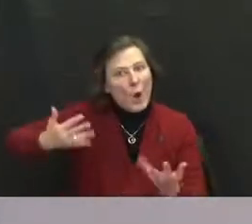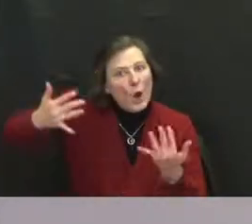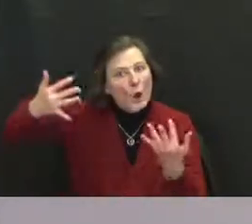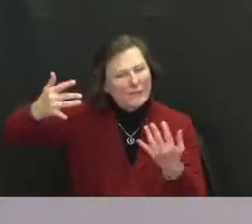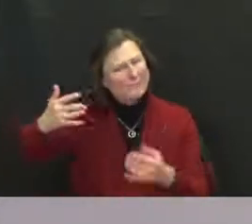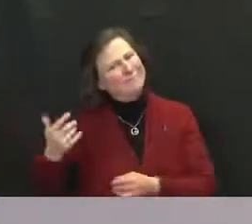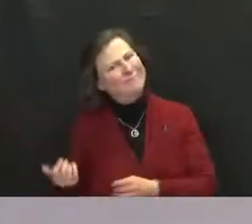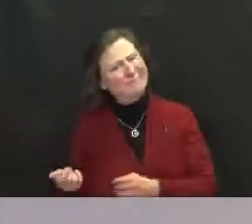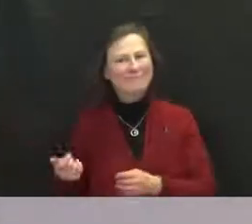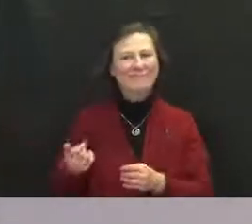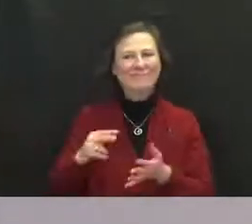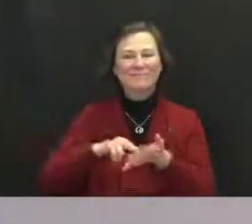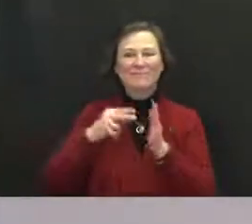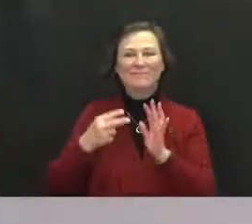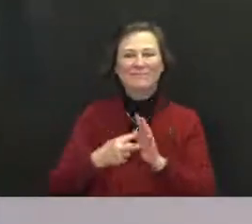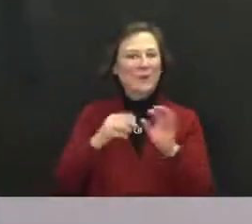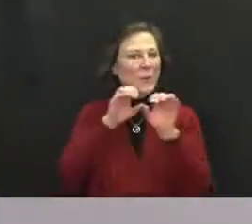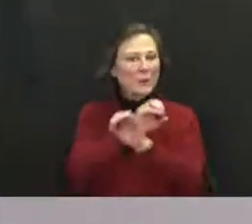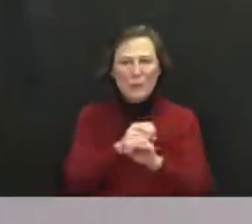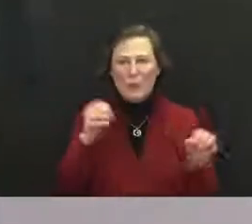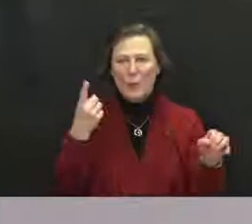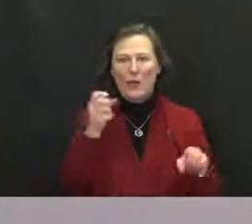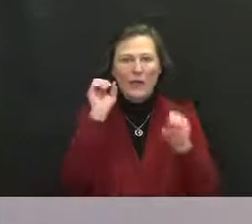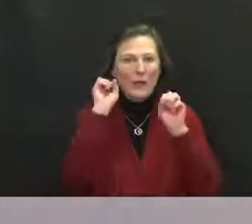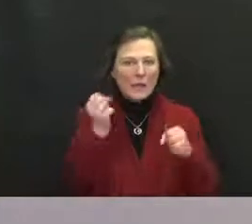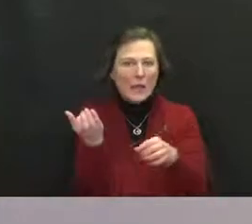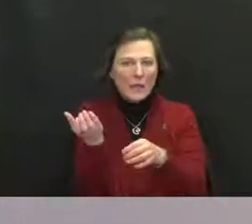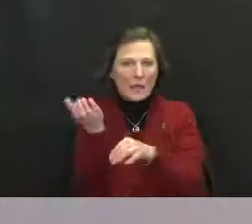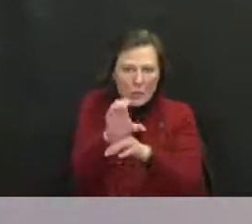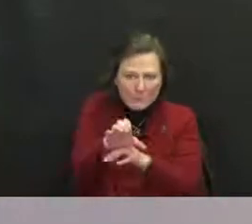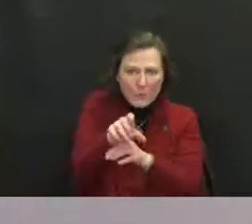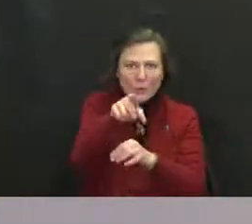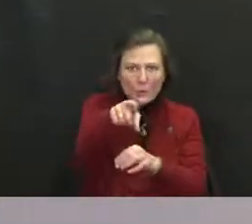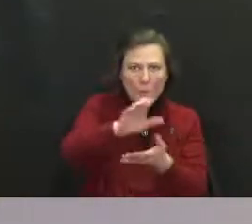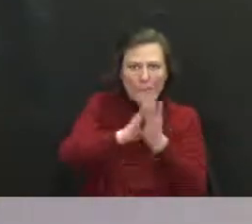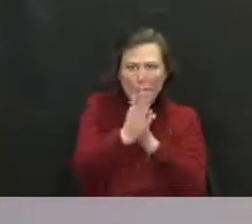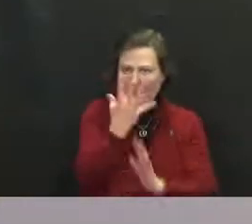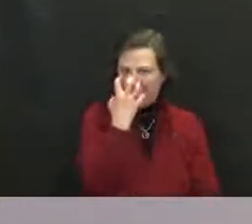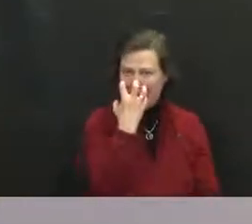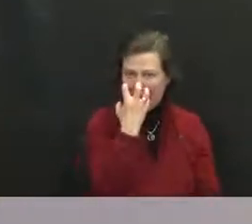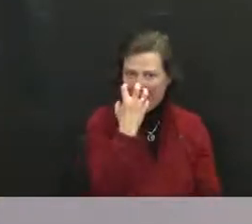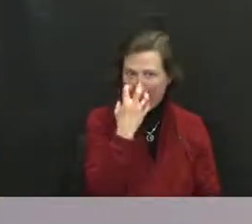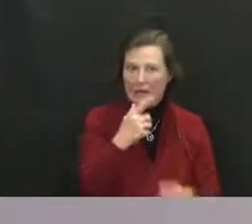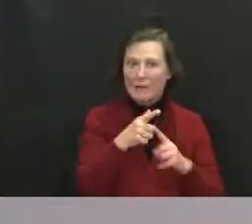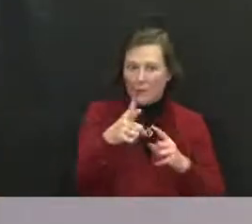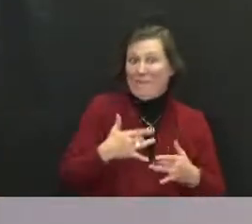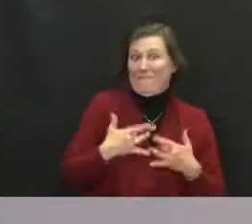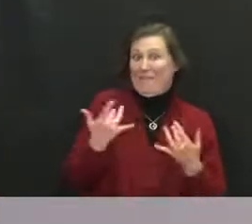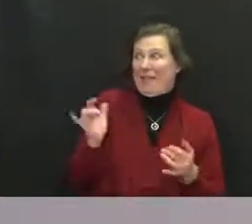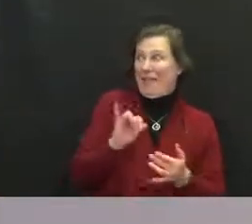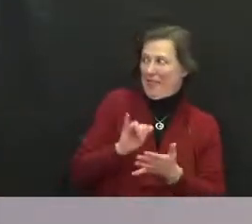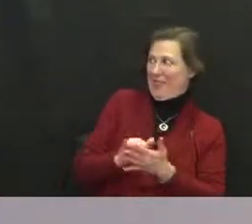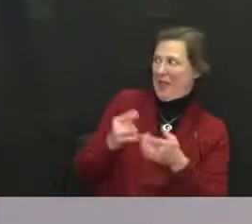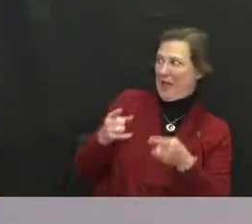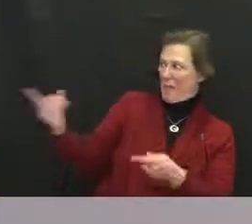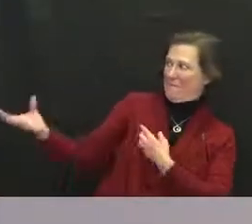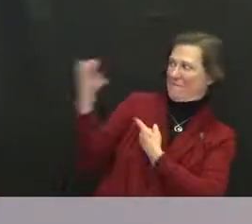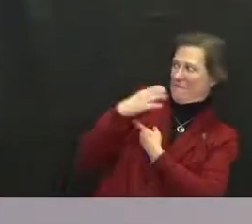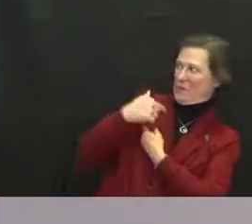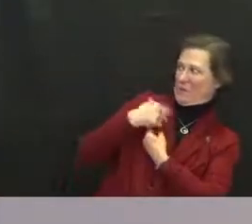say that no one can make you mad, even though it may feel like that's what's happening.